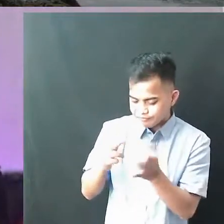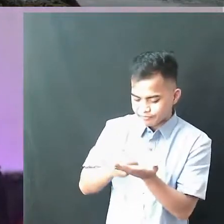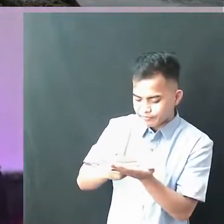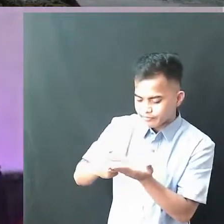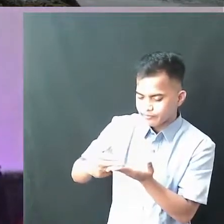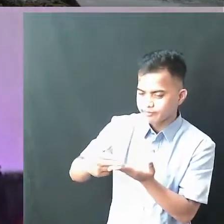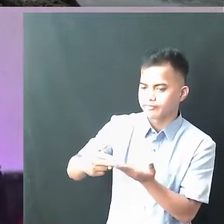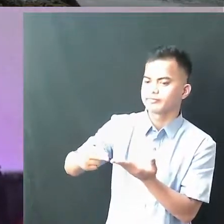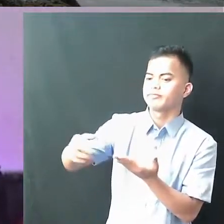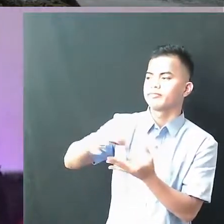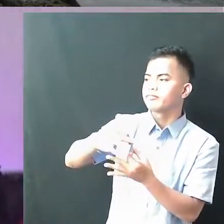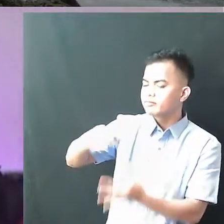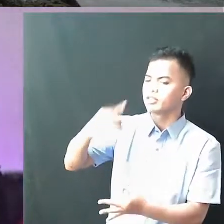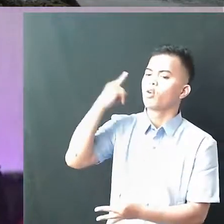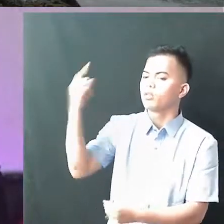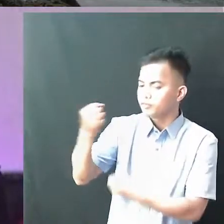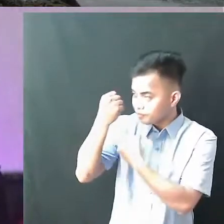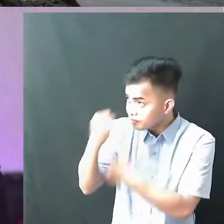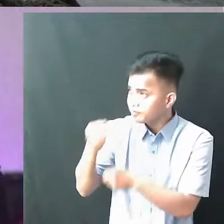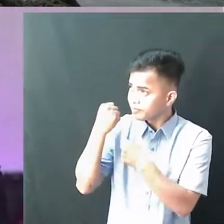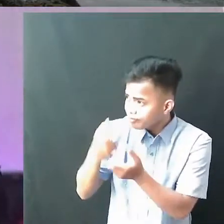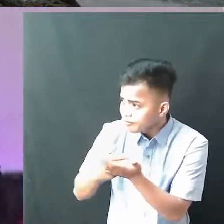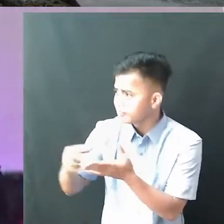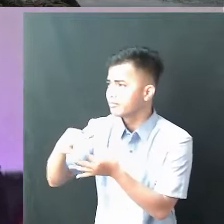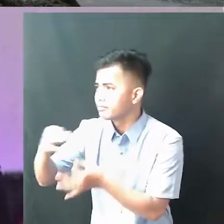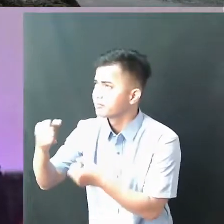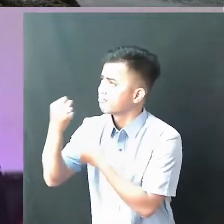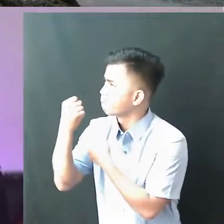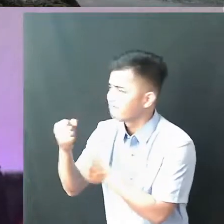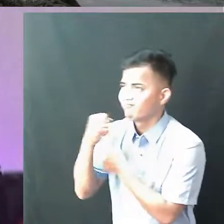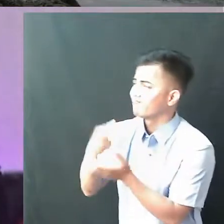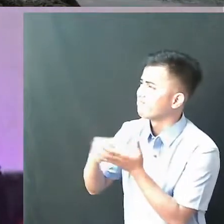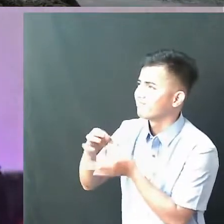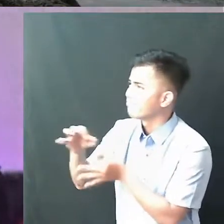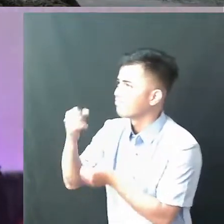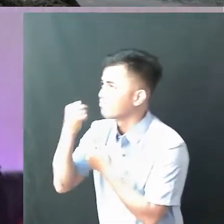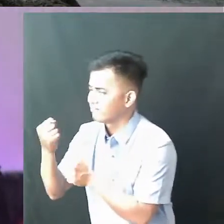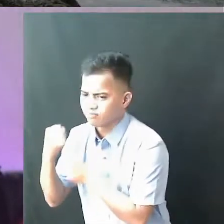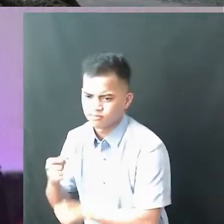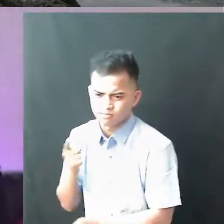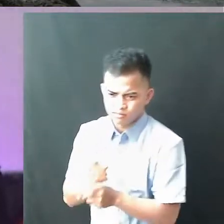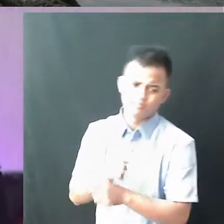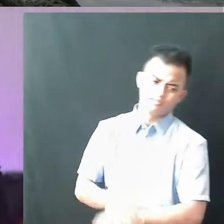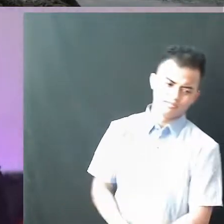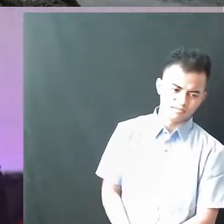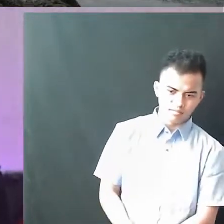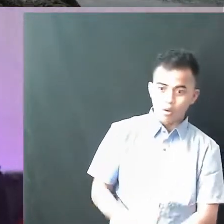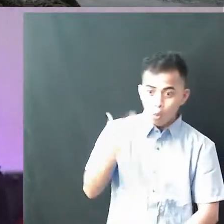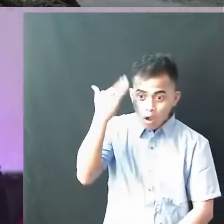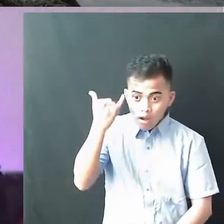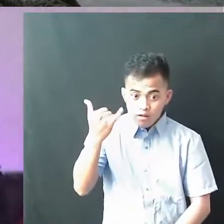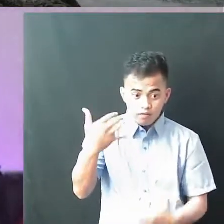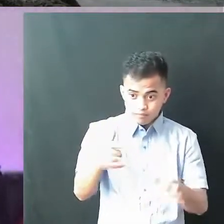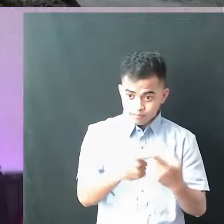sa Diyos sila ang mga anak sa Diyos. For as many as are led